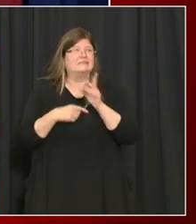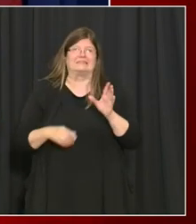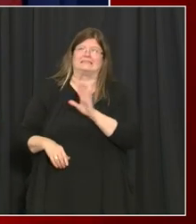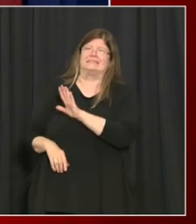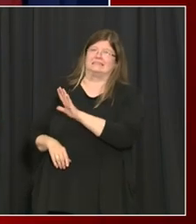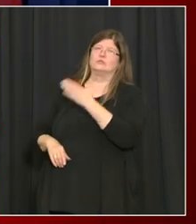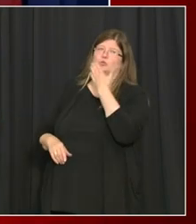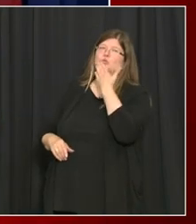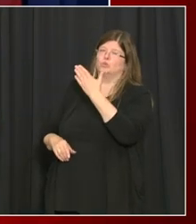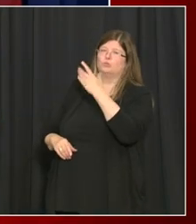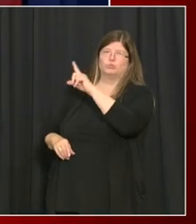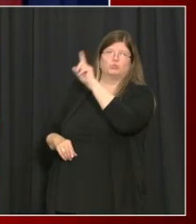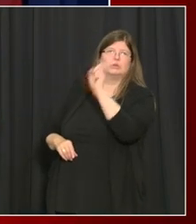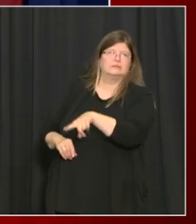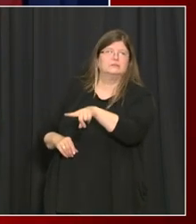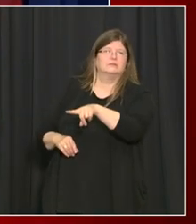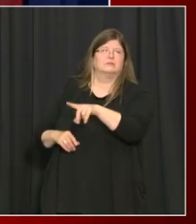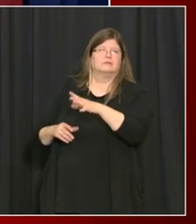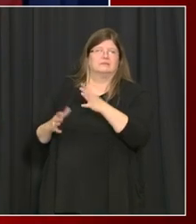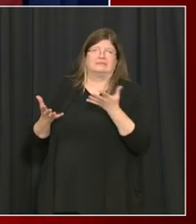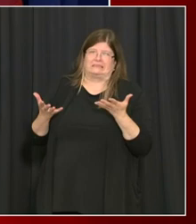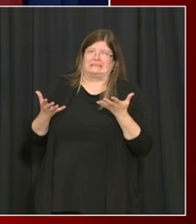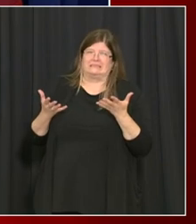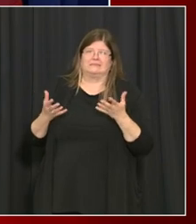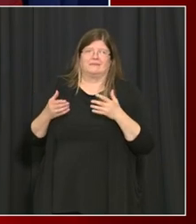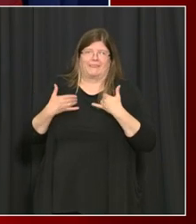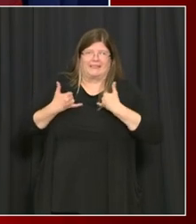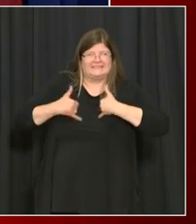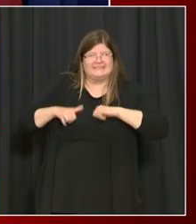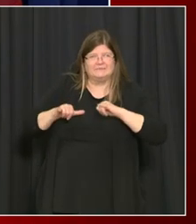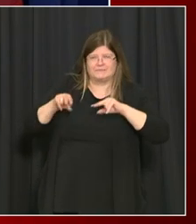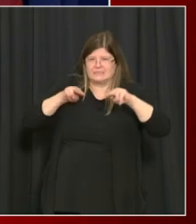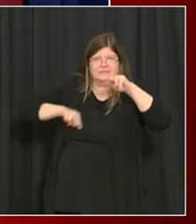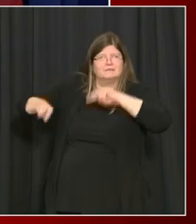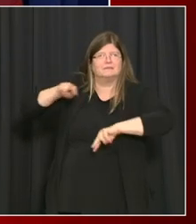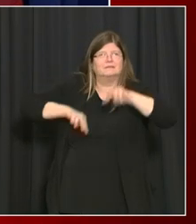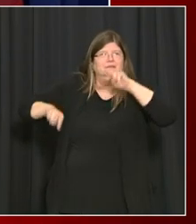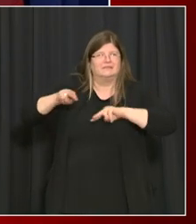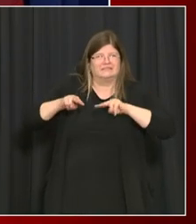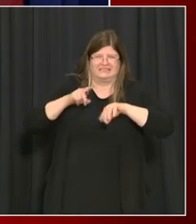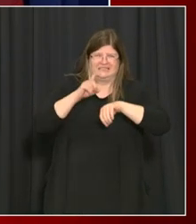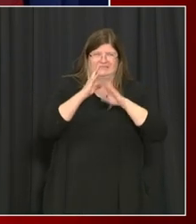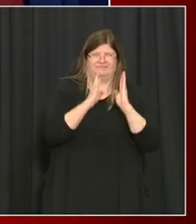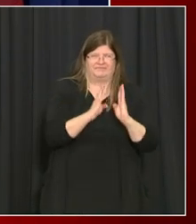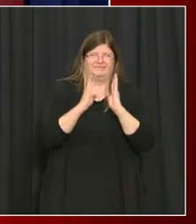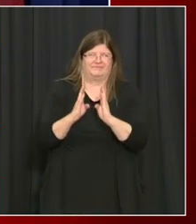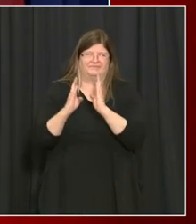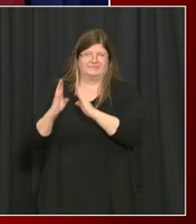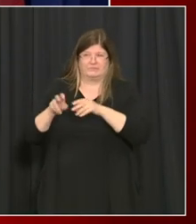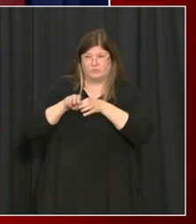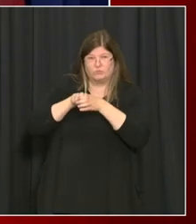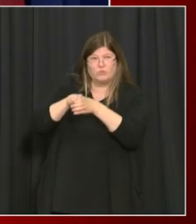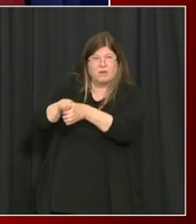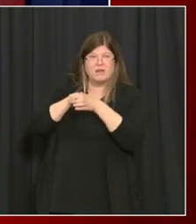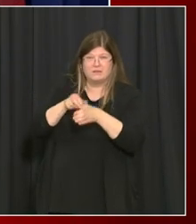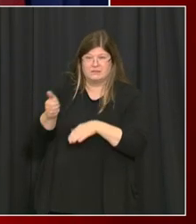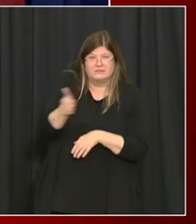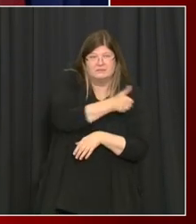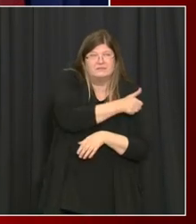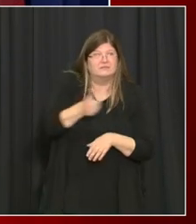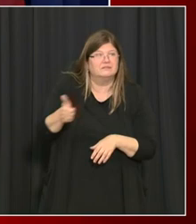Metro is committed, as we are, to looking at the phases in ridership